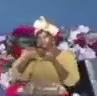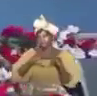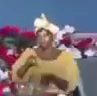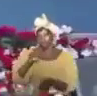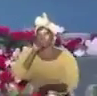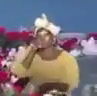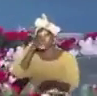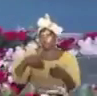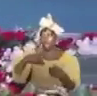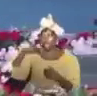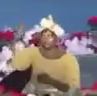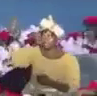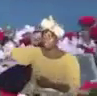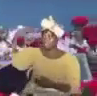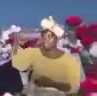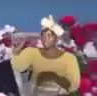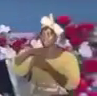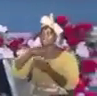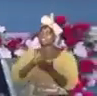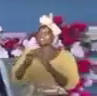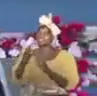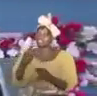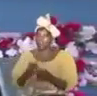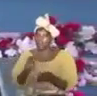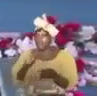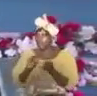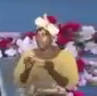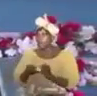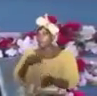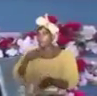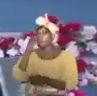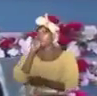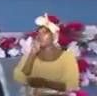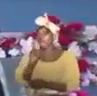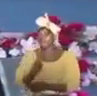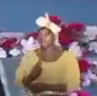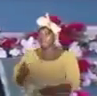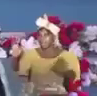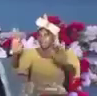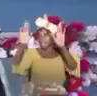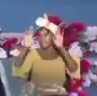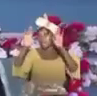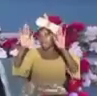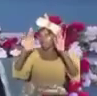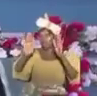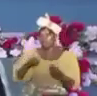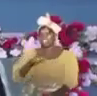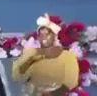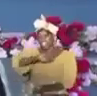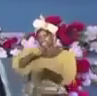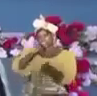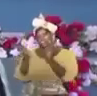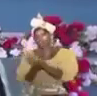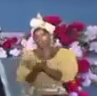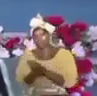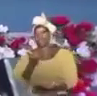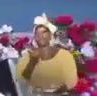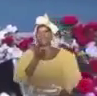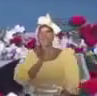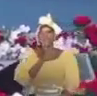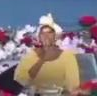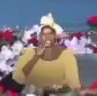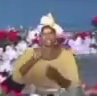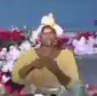released upon you. The first miracle that was performed by Jesus was the turning of water to wine in Cana